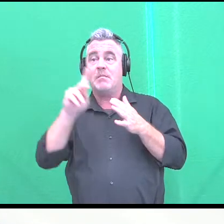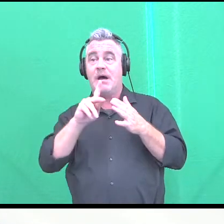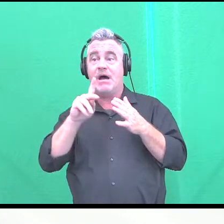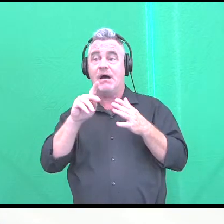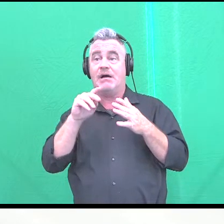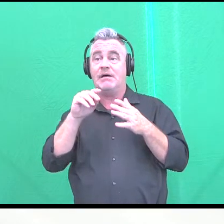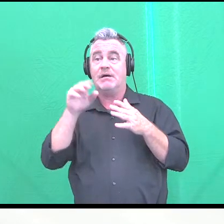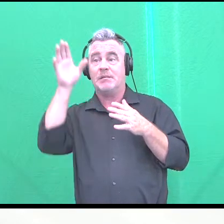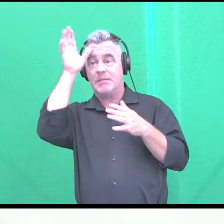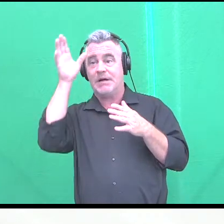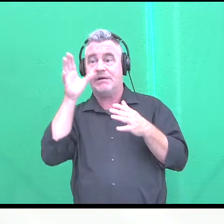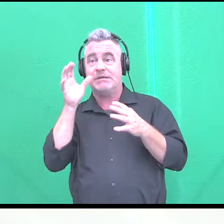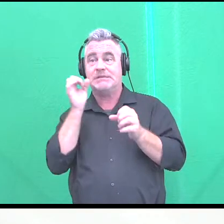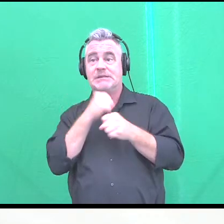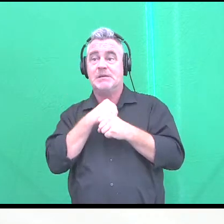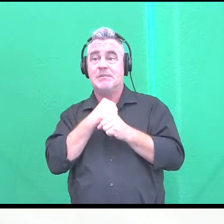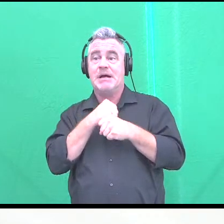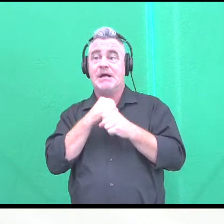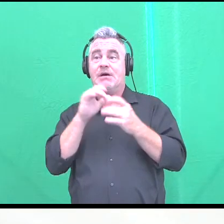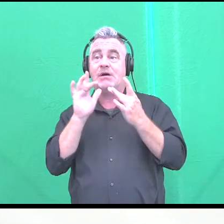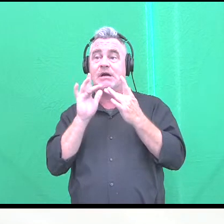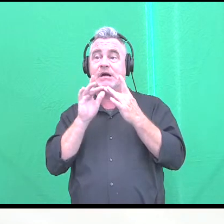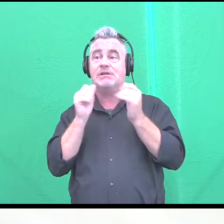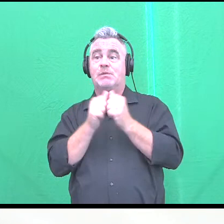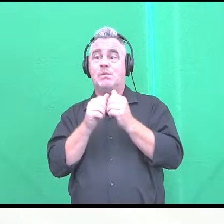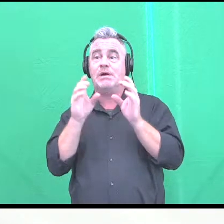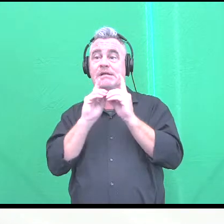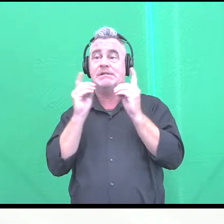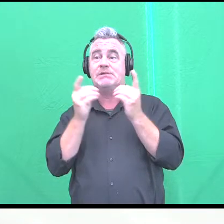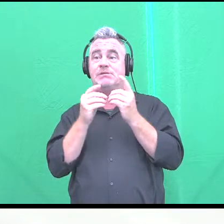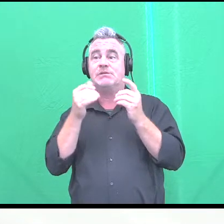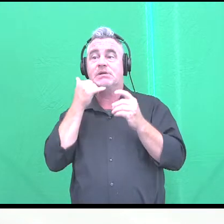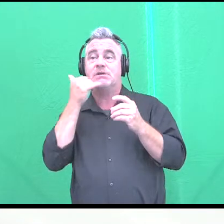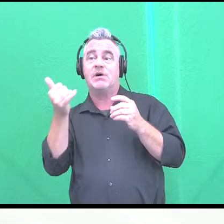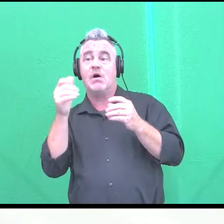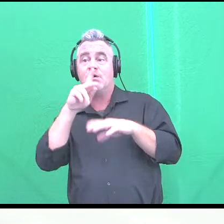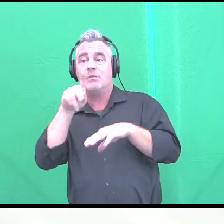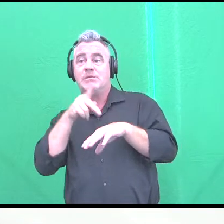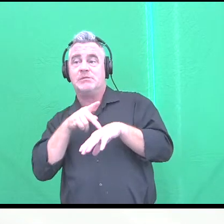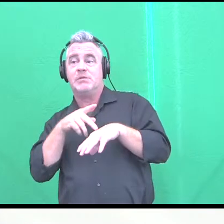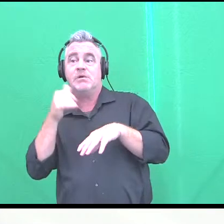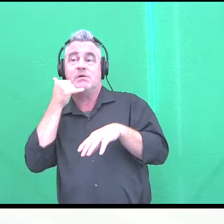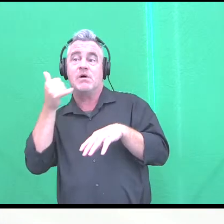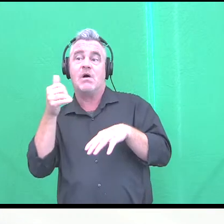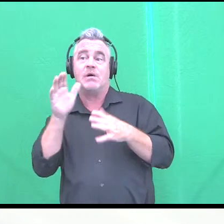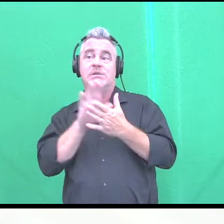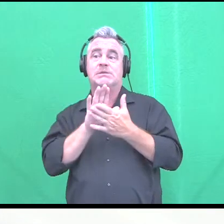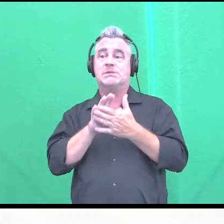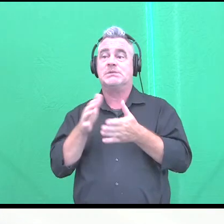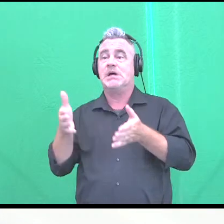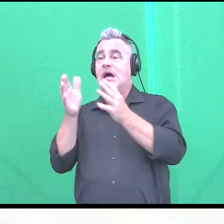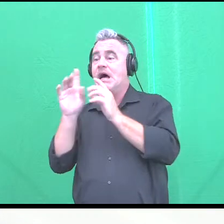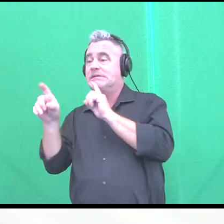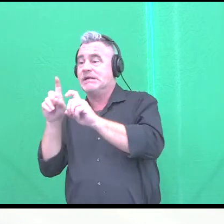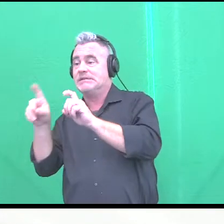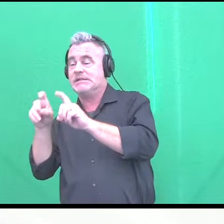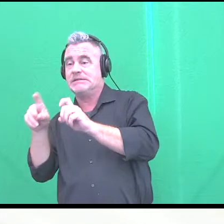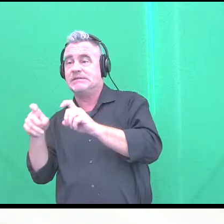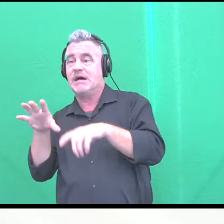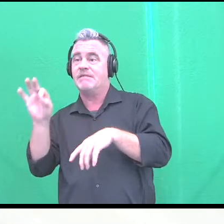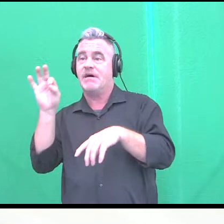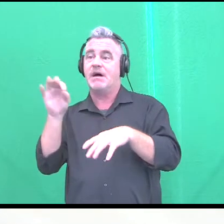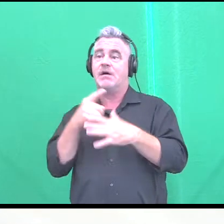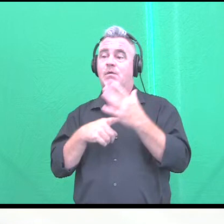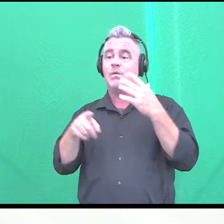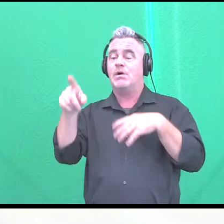making connections with the district. Call your principals, call your schools, ask questions, and find out what